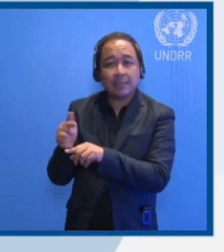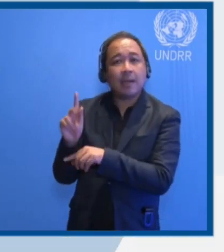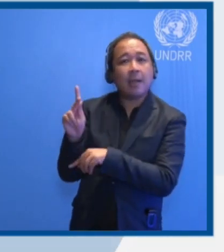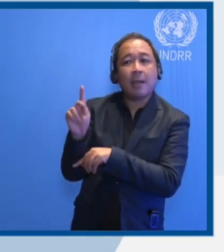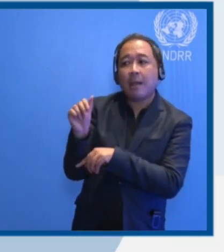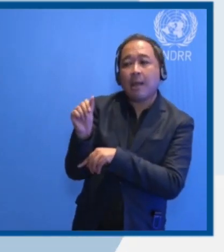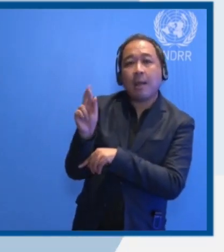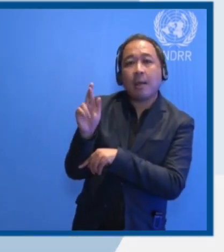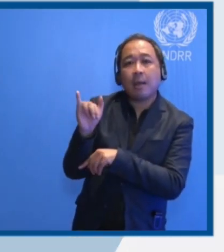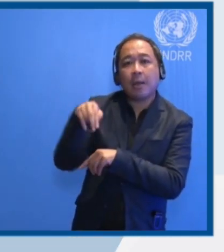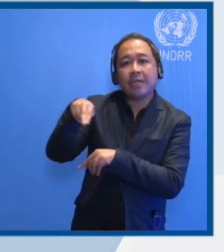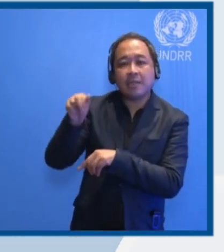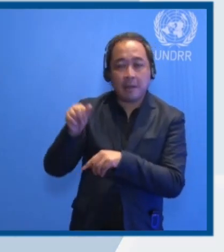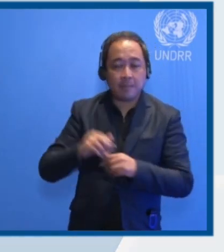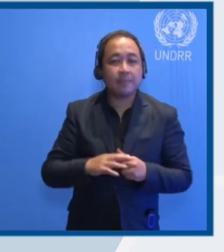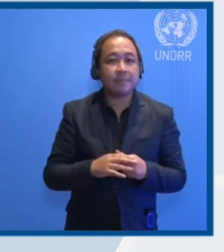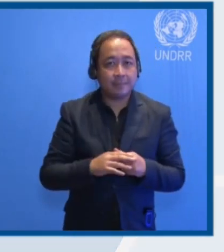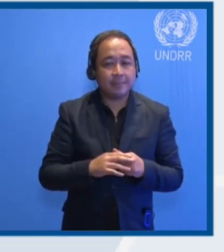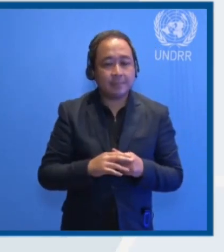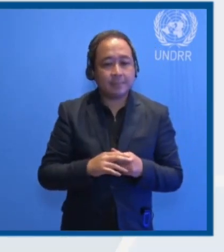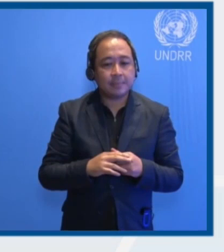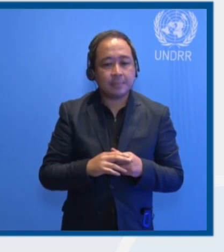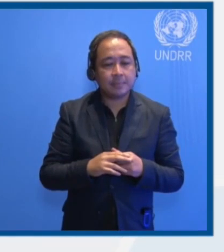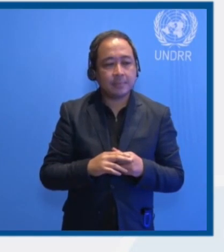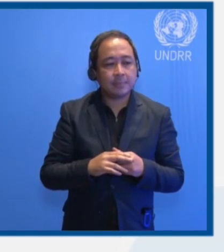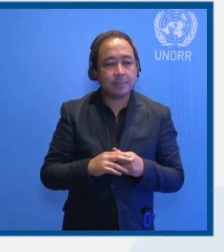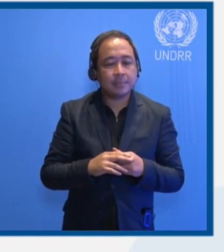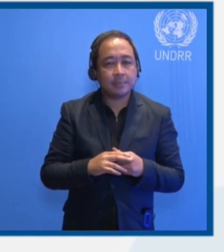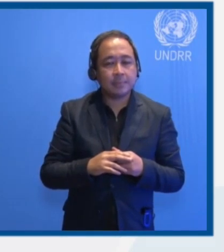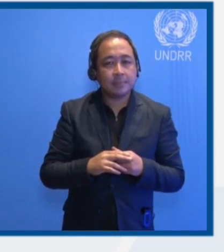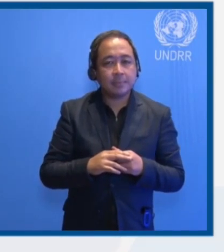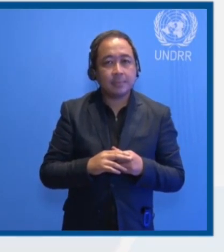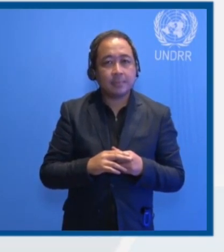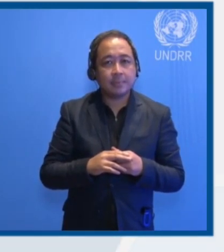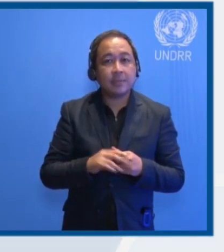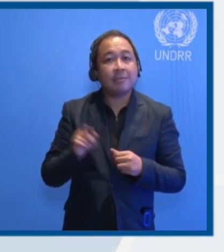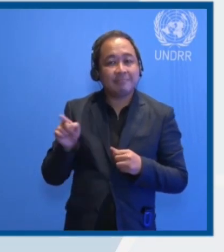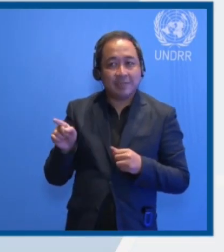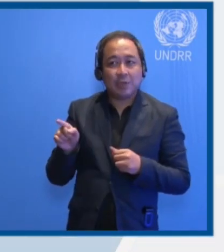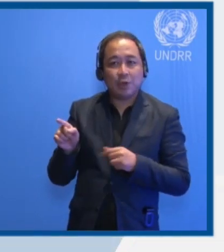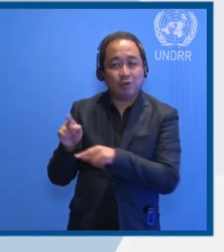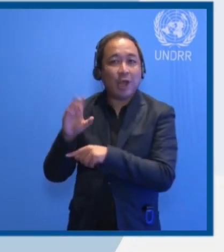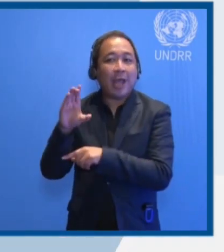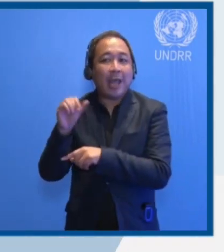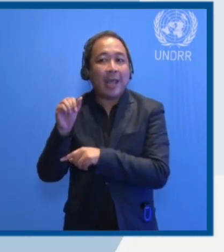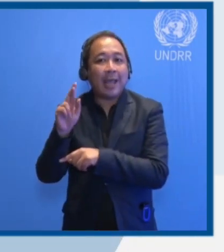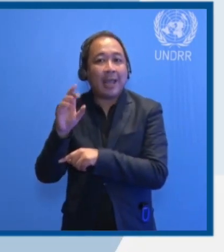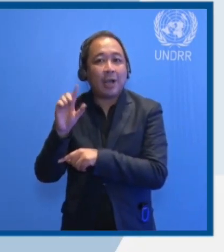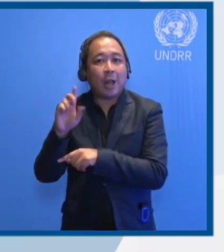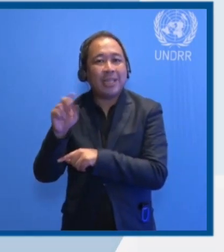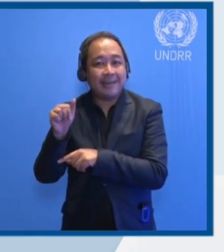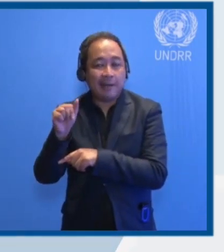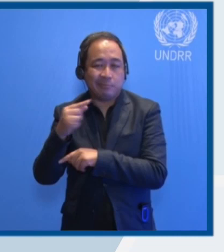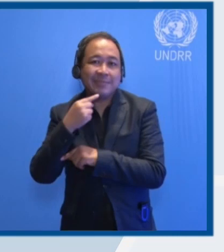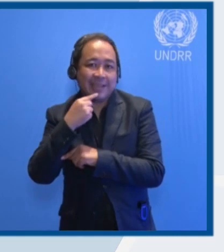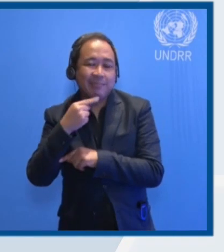Sure. So firstly, just reiterating what Carolina's just said, and also from the video, what Hans was saying,